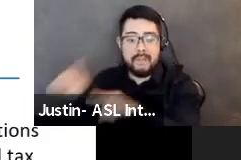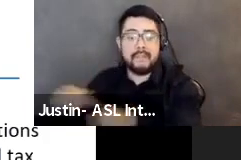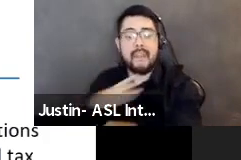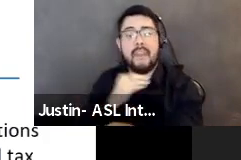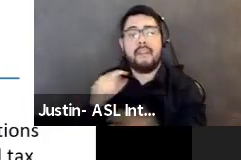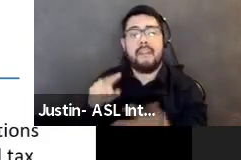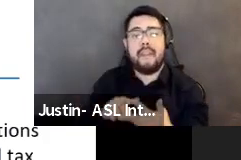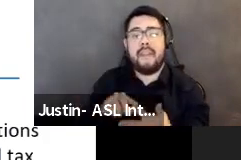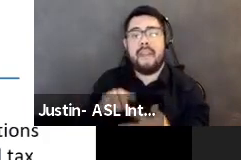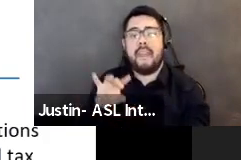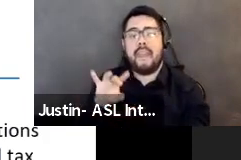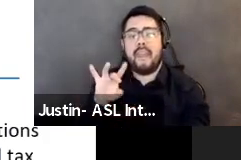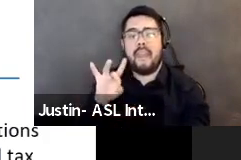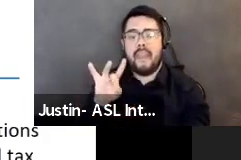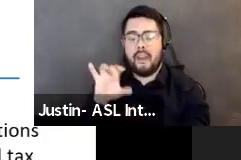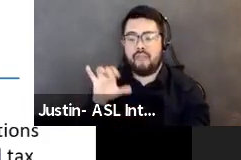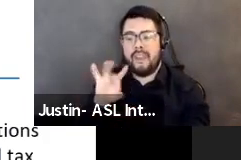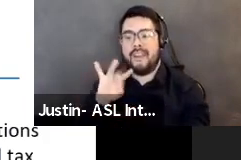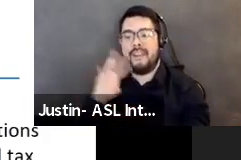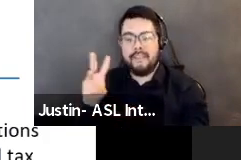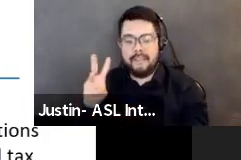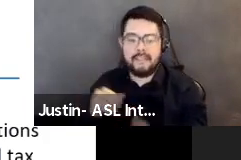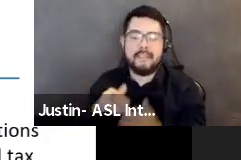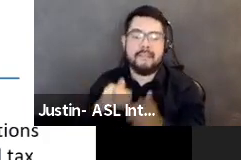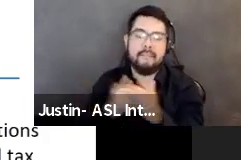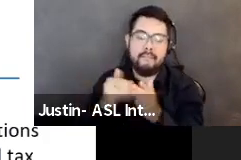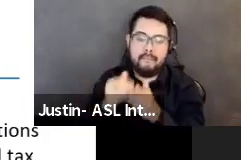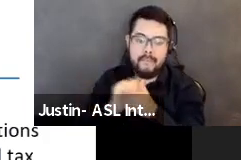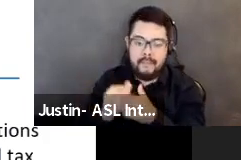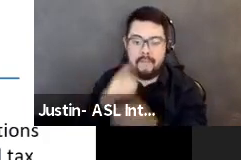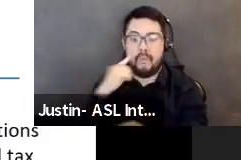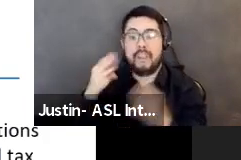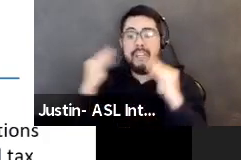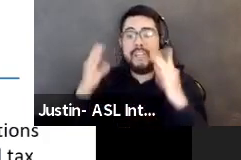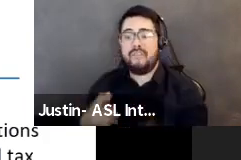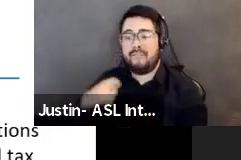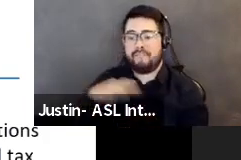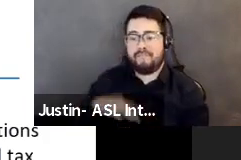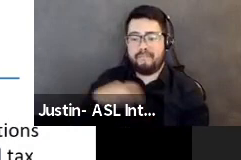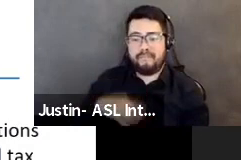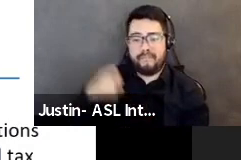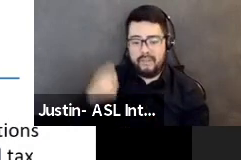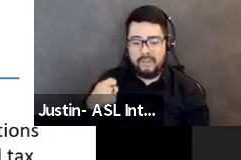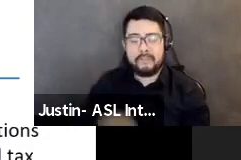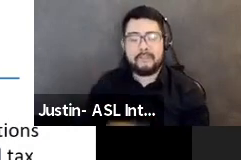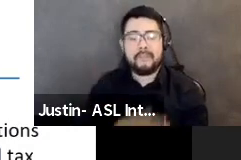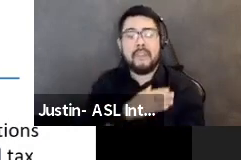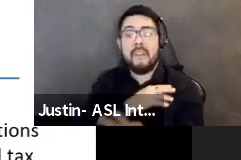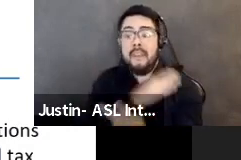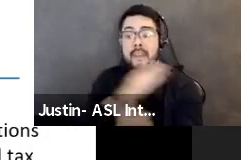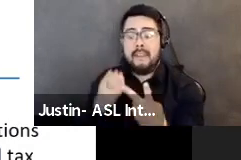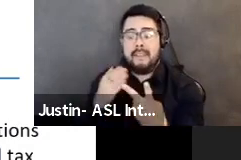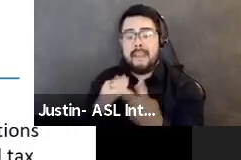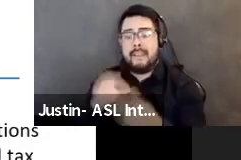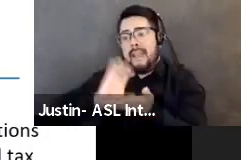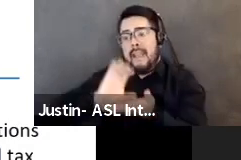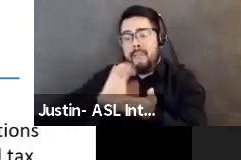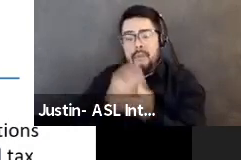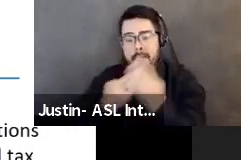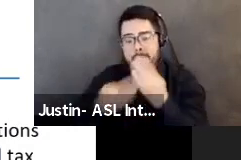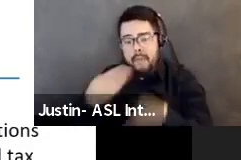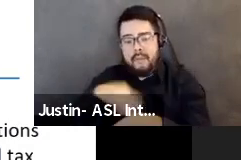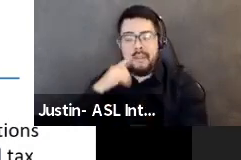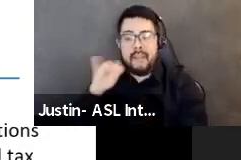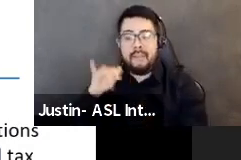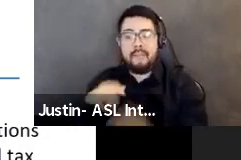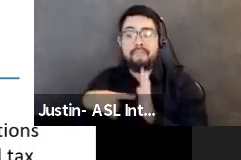pension contributions which is governed by state statute the second largest component of the budget is the capital budget which represents nine percent of